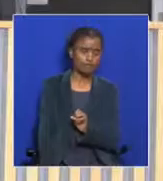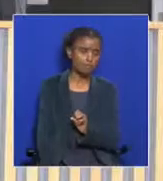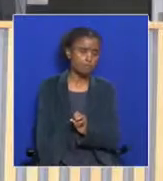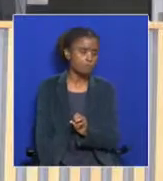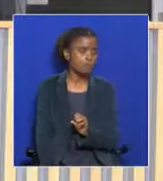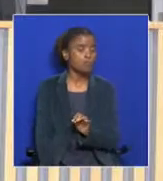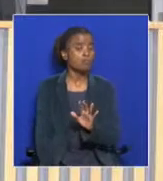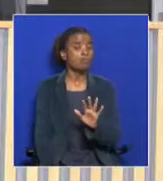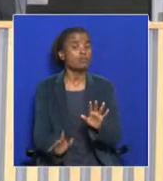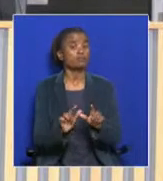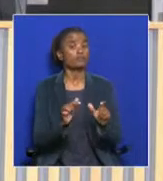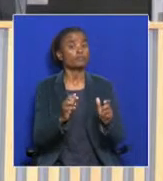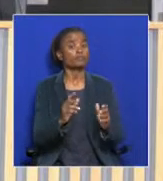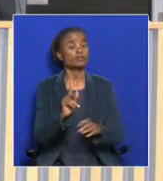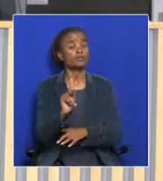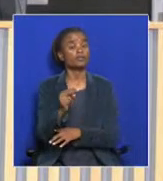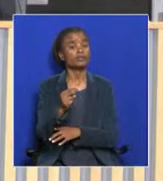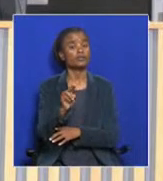you. Annexure